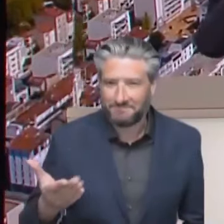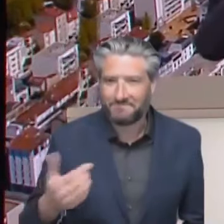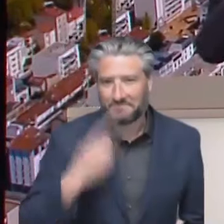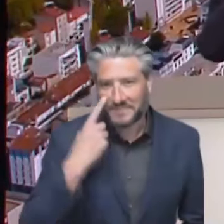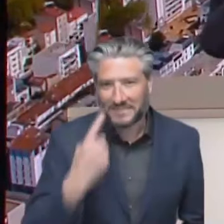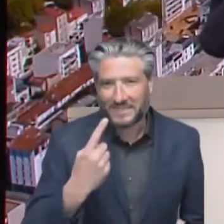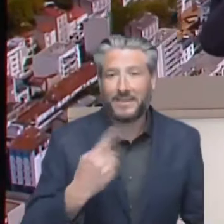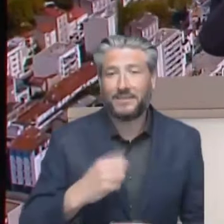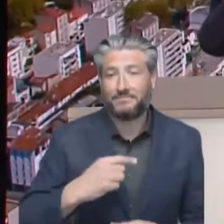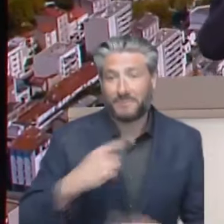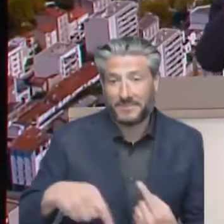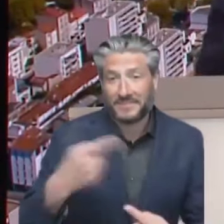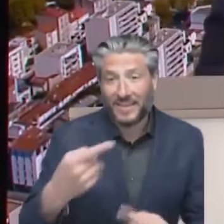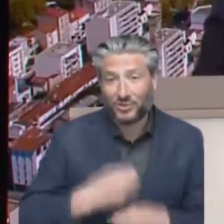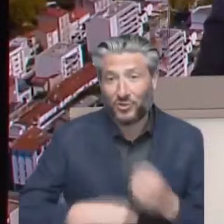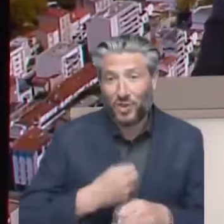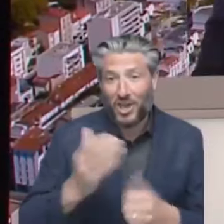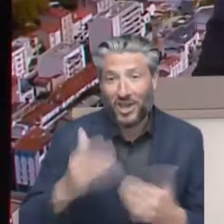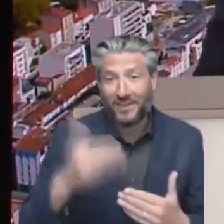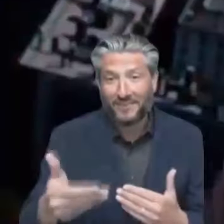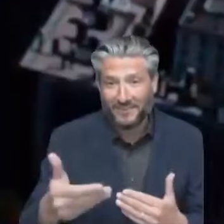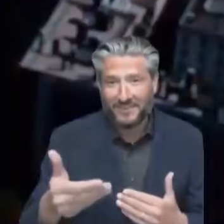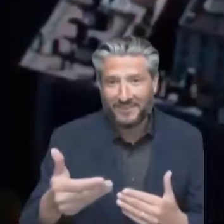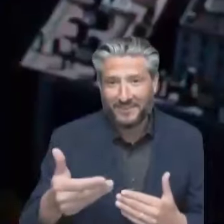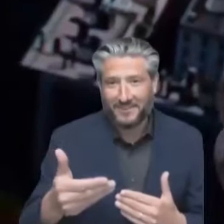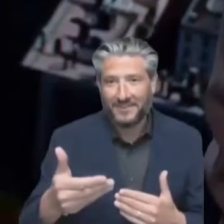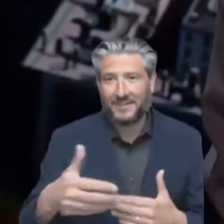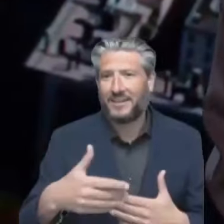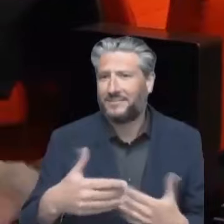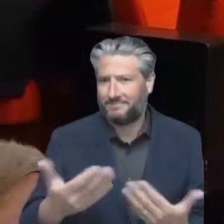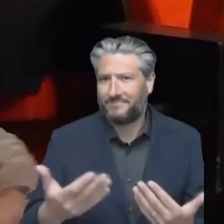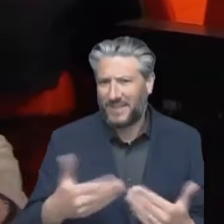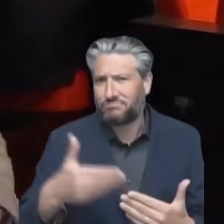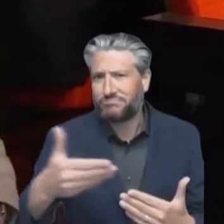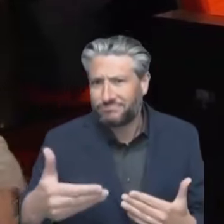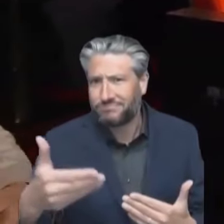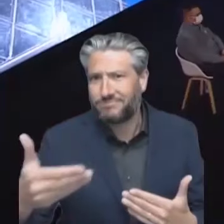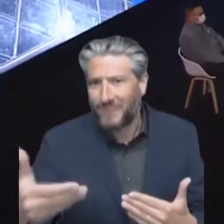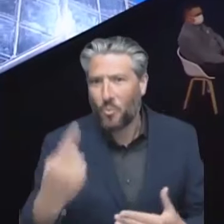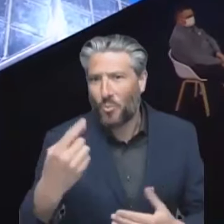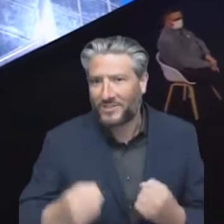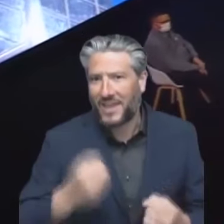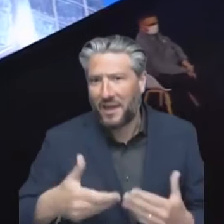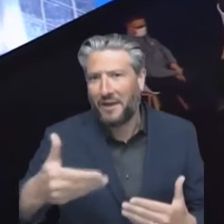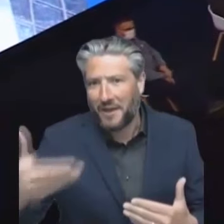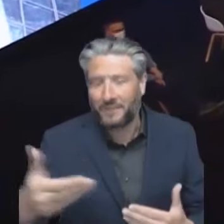AGM. Well, that's a long time from now, but we'll see. In any case, thank you to all. Goodbye.